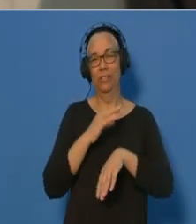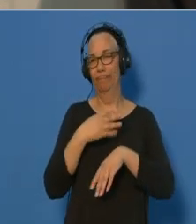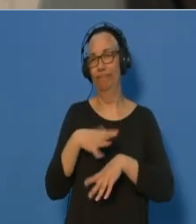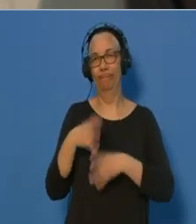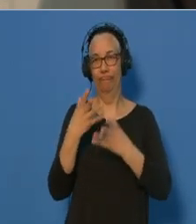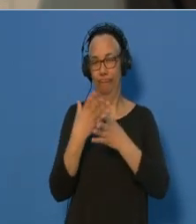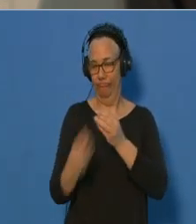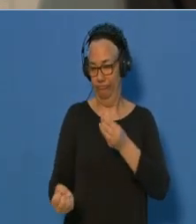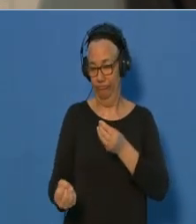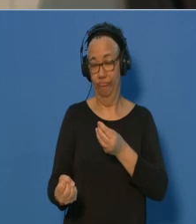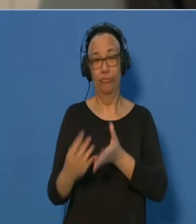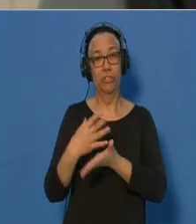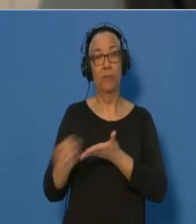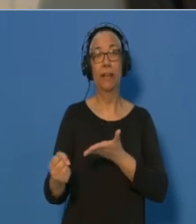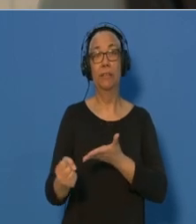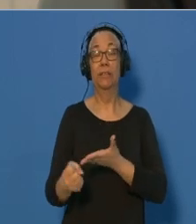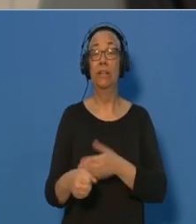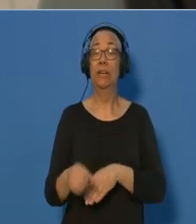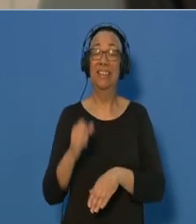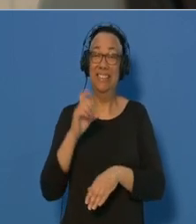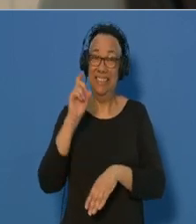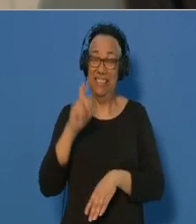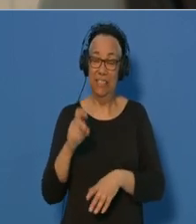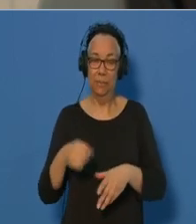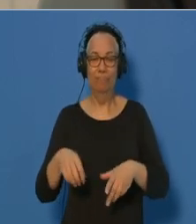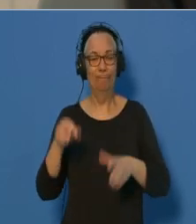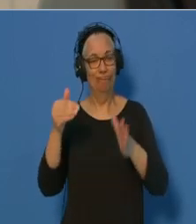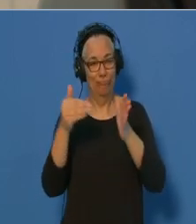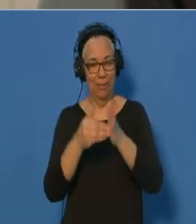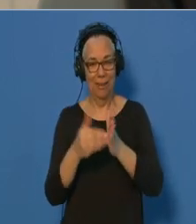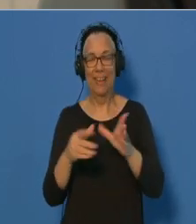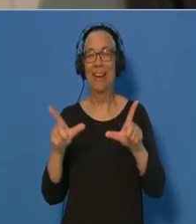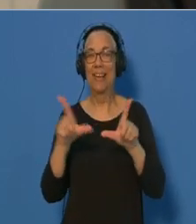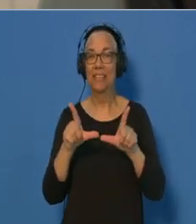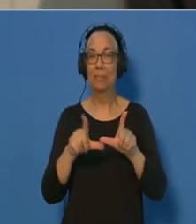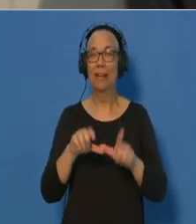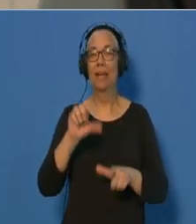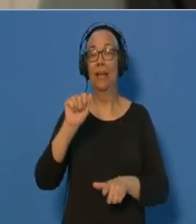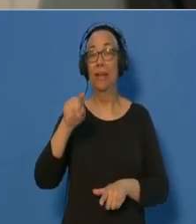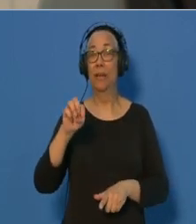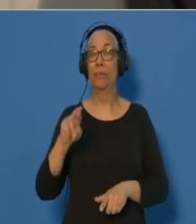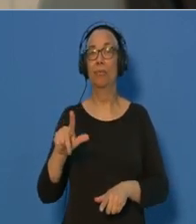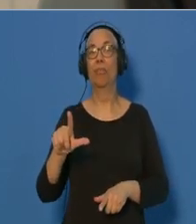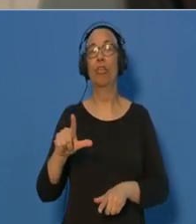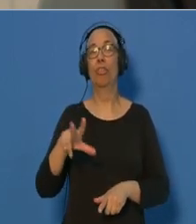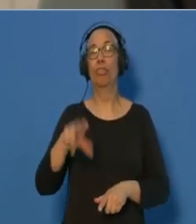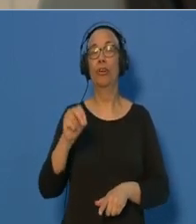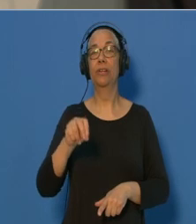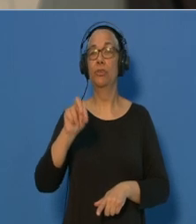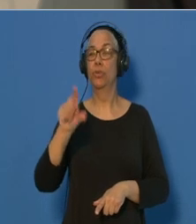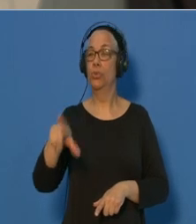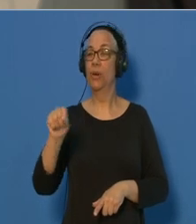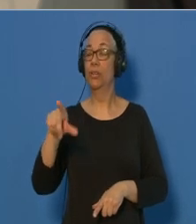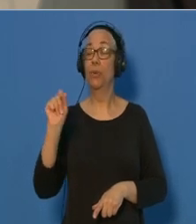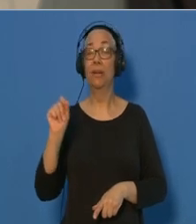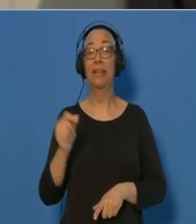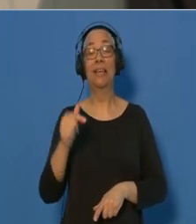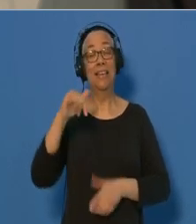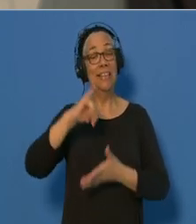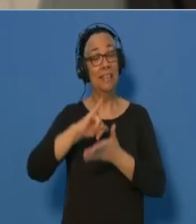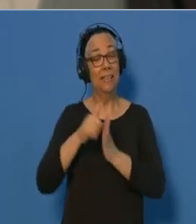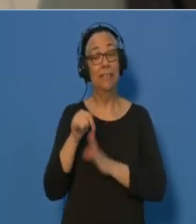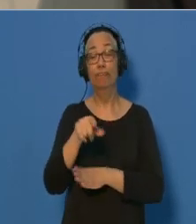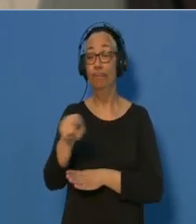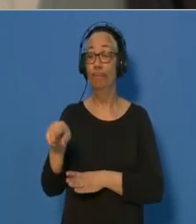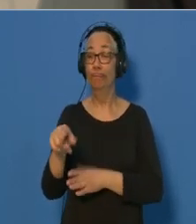be relicensed by April 30th, 2020. These classes of vehicles will be permitted to be